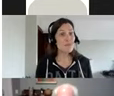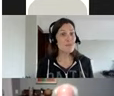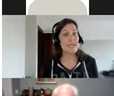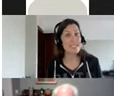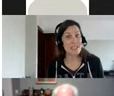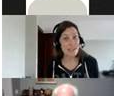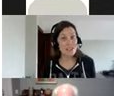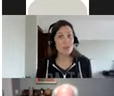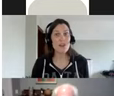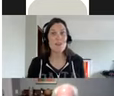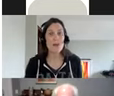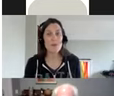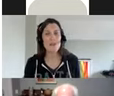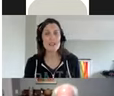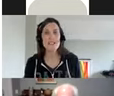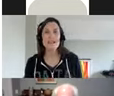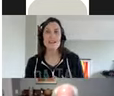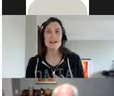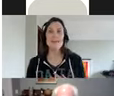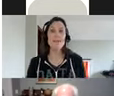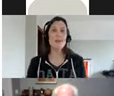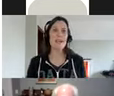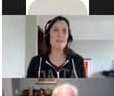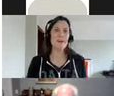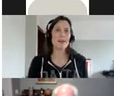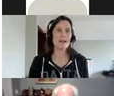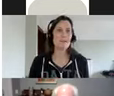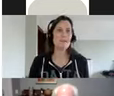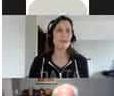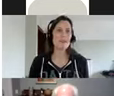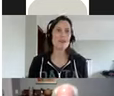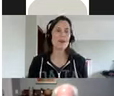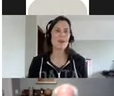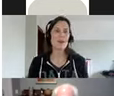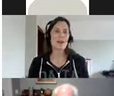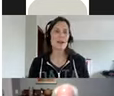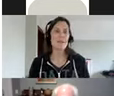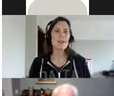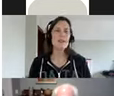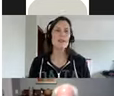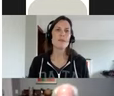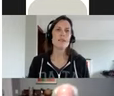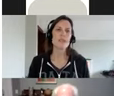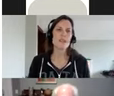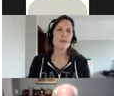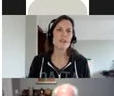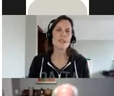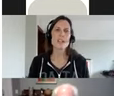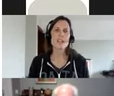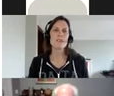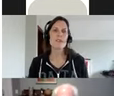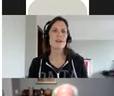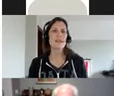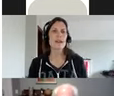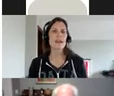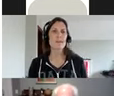Just if by chance you want to know more about this, I wrote a paper a number of years ago with Mike Finn, who was at the US